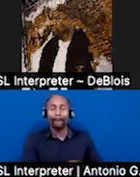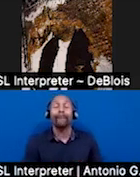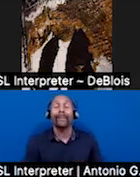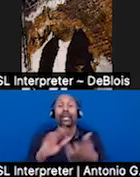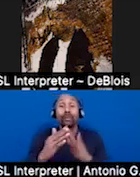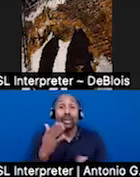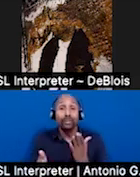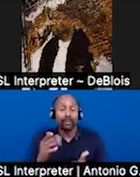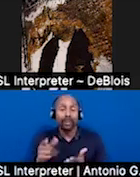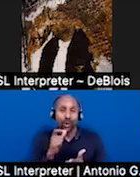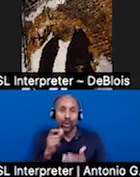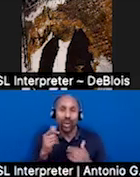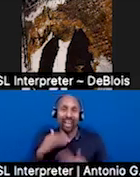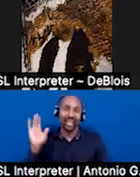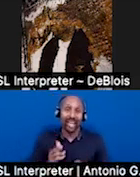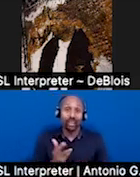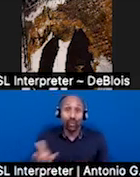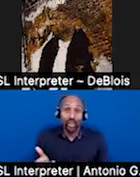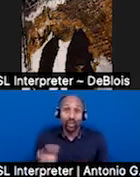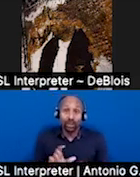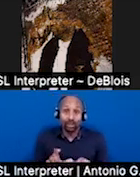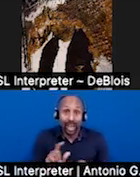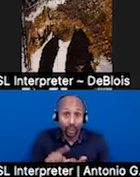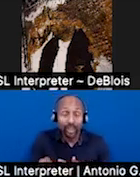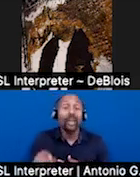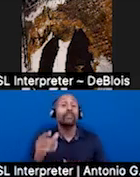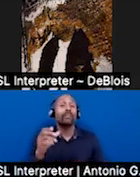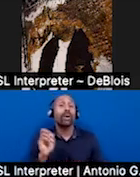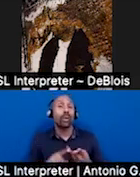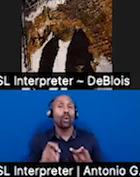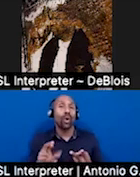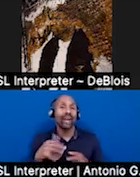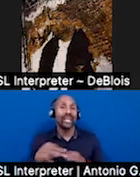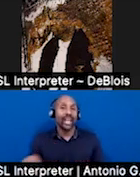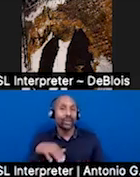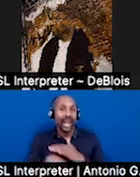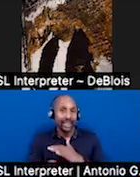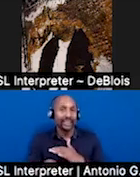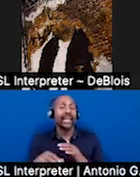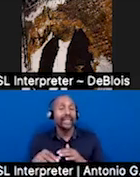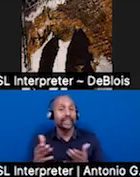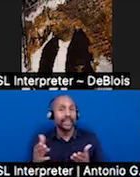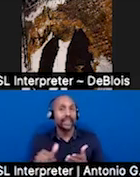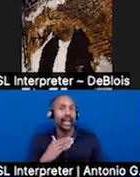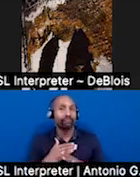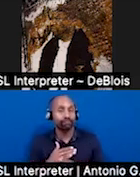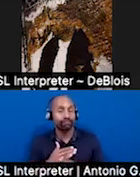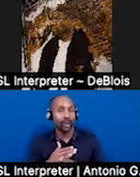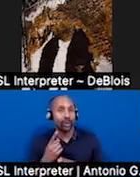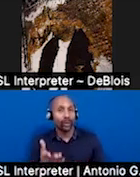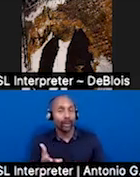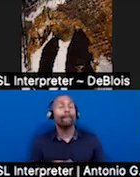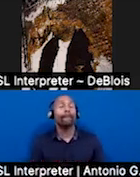language access issues, may have disabilities themselves. Because those organizations are staffed by people from